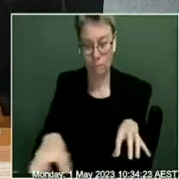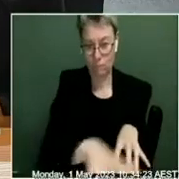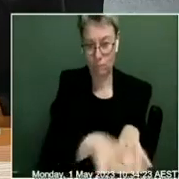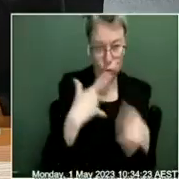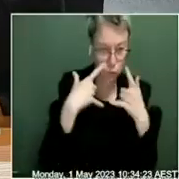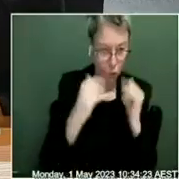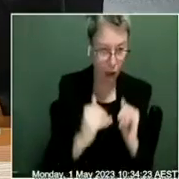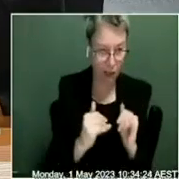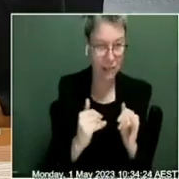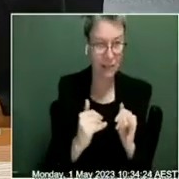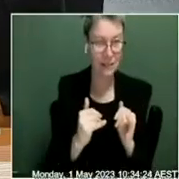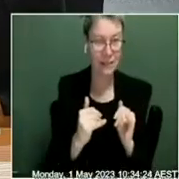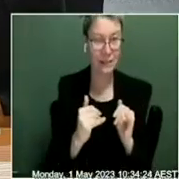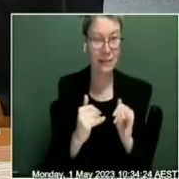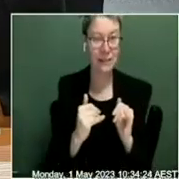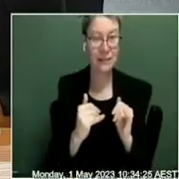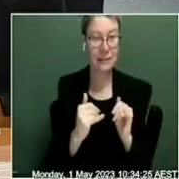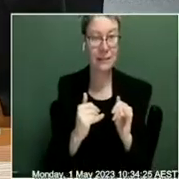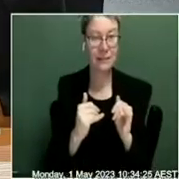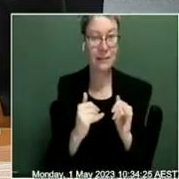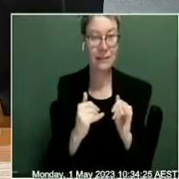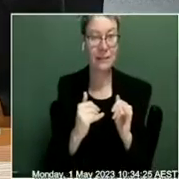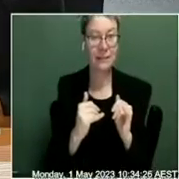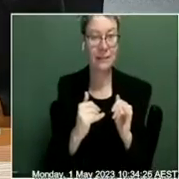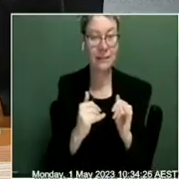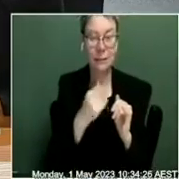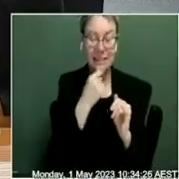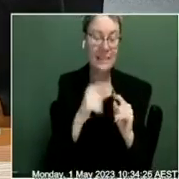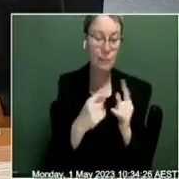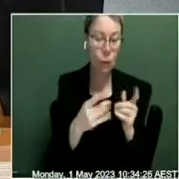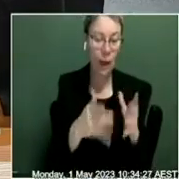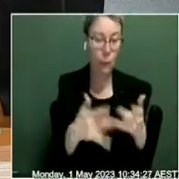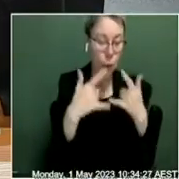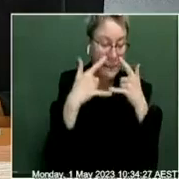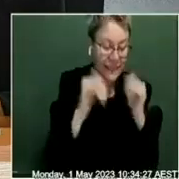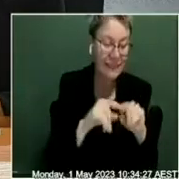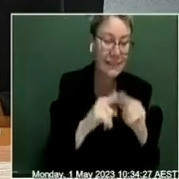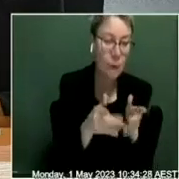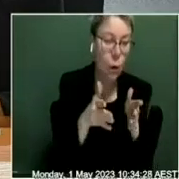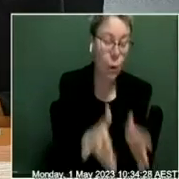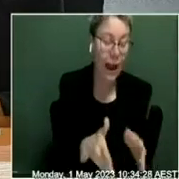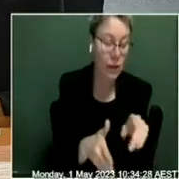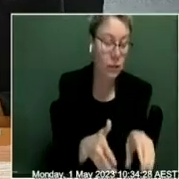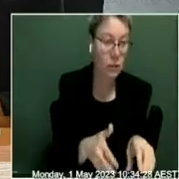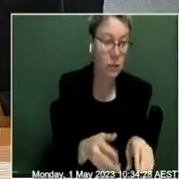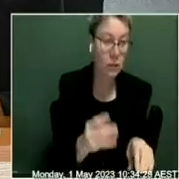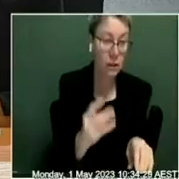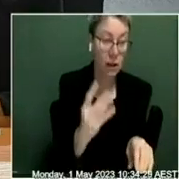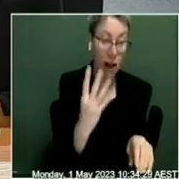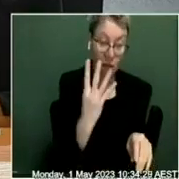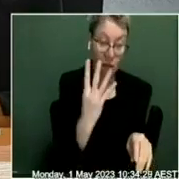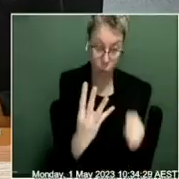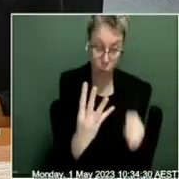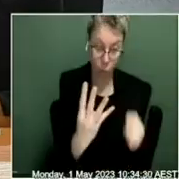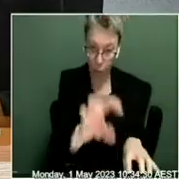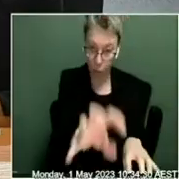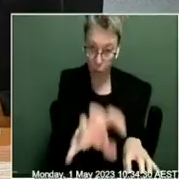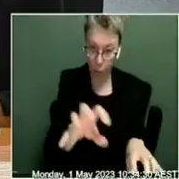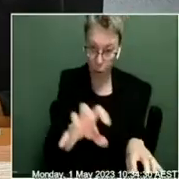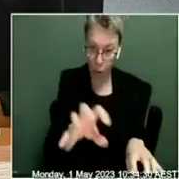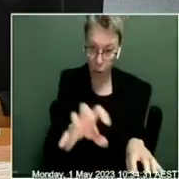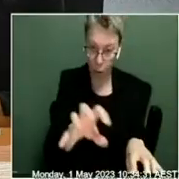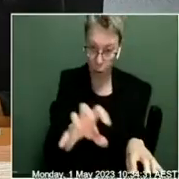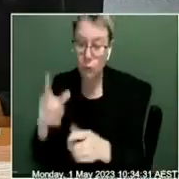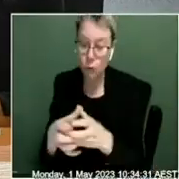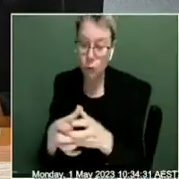levels of demand and different demographic profiles in each location. And then they're all working on how they'll stand down by November